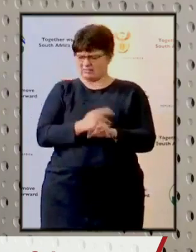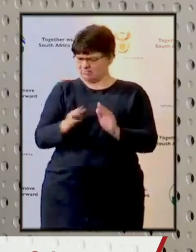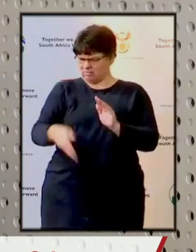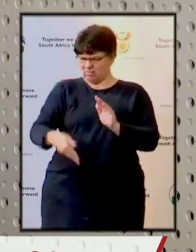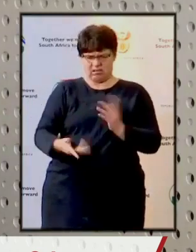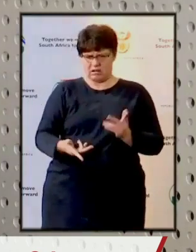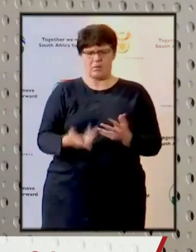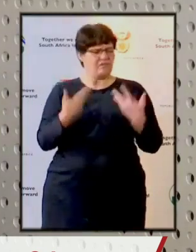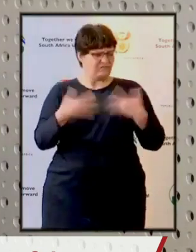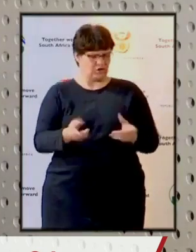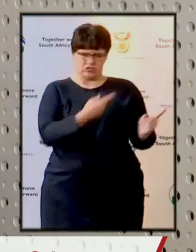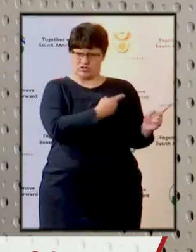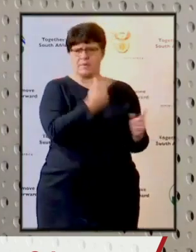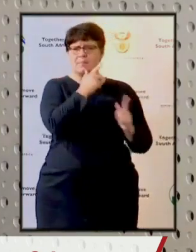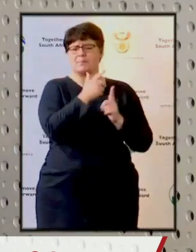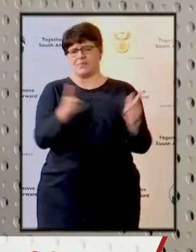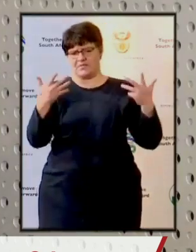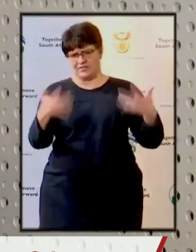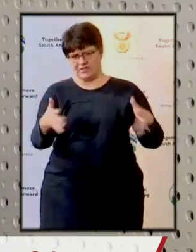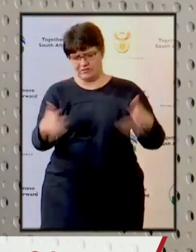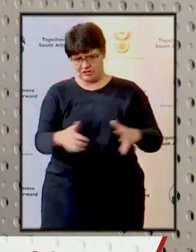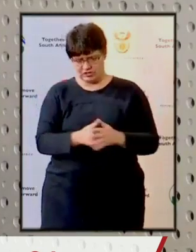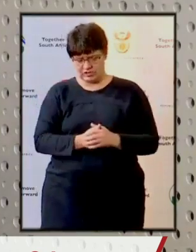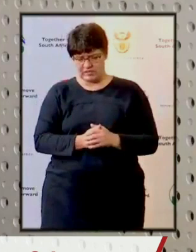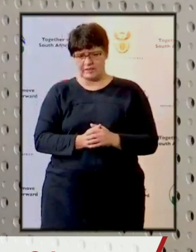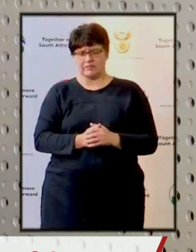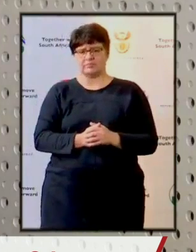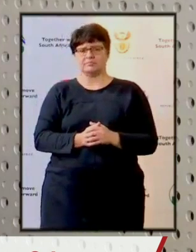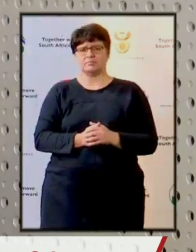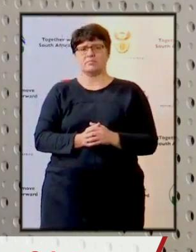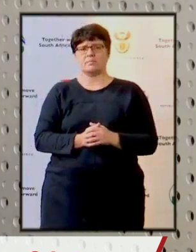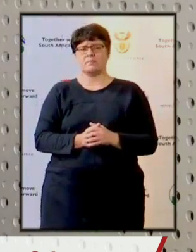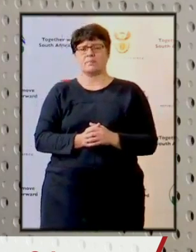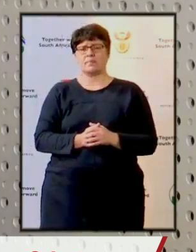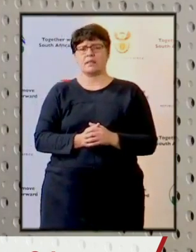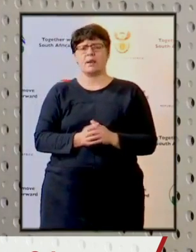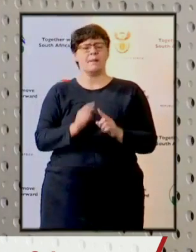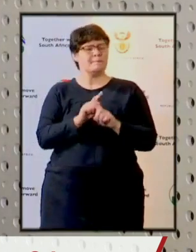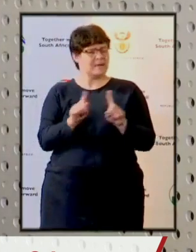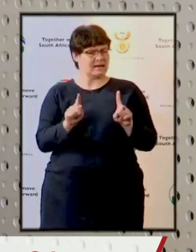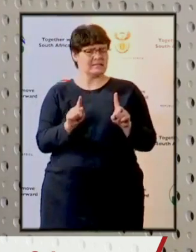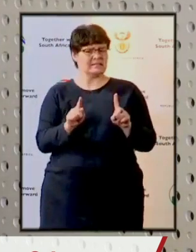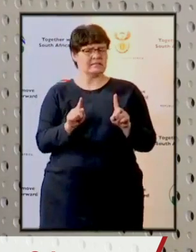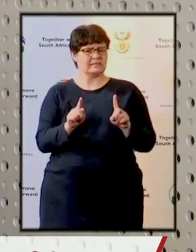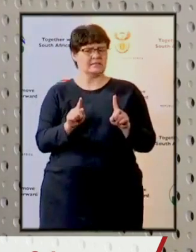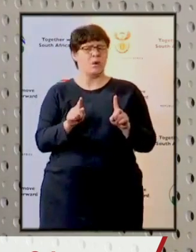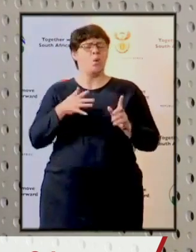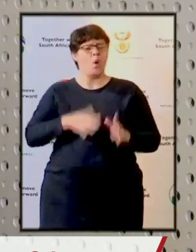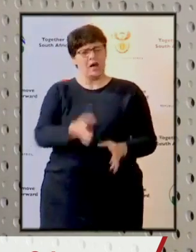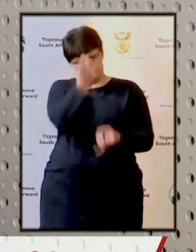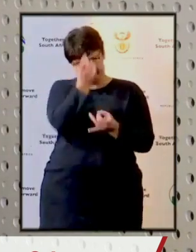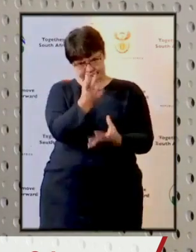by my colleague, Minister Mtembu. But I would just like to highlight